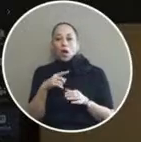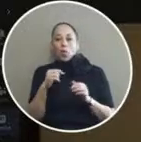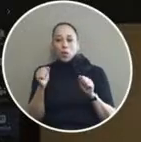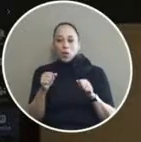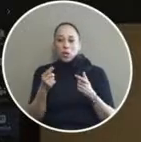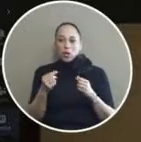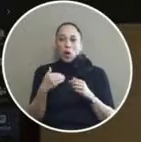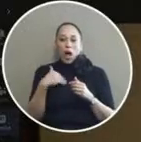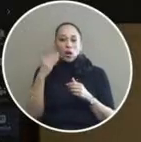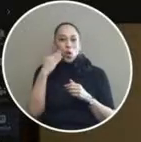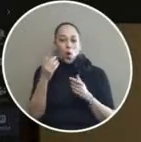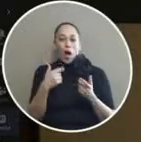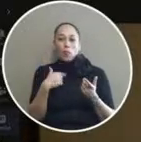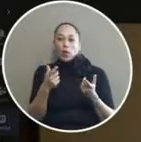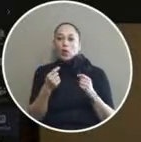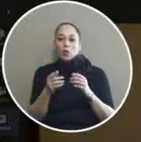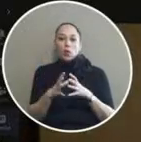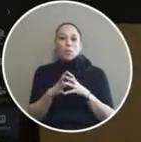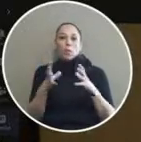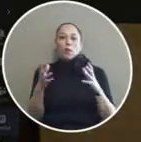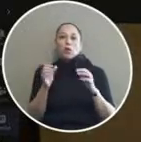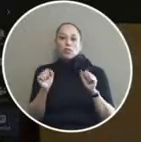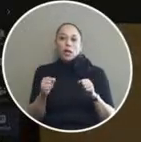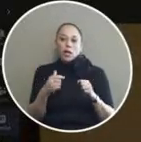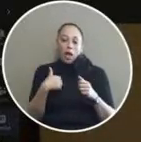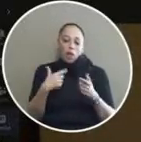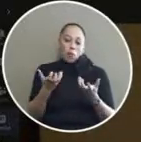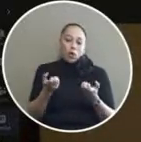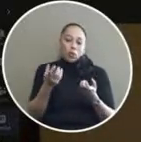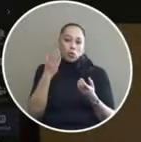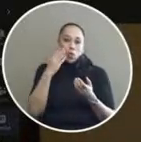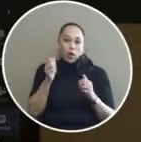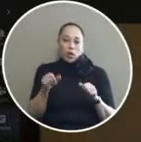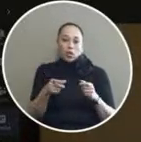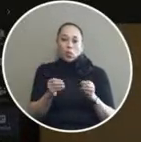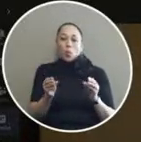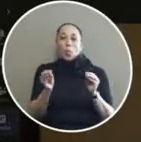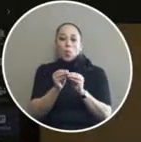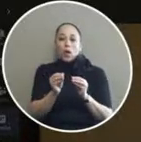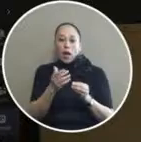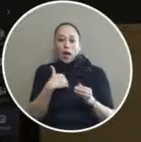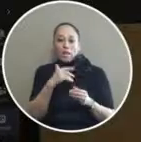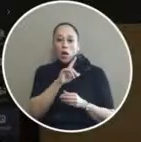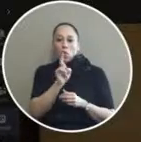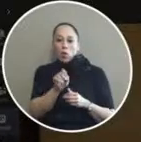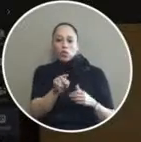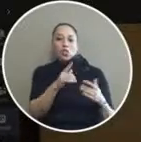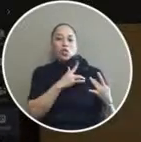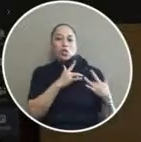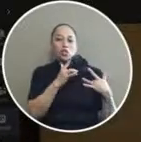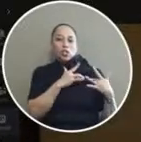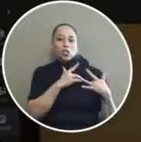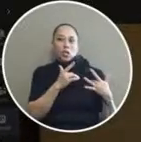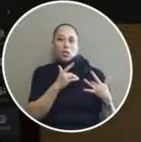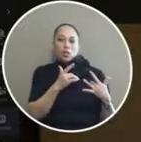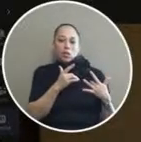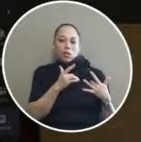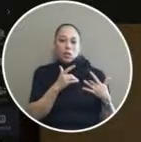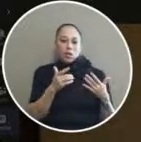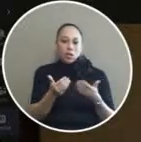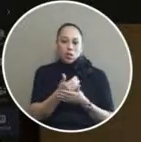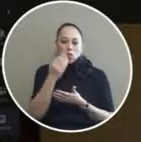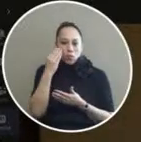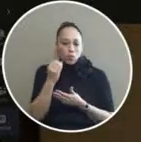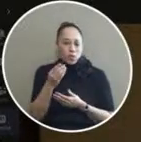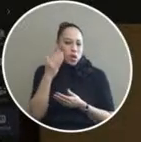do it. I know we're doing as much as we can. I hope we could do more. I had a question concerning the daily updates.